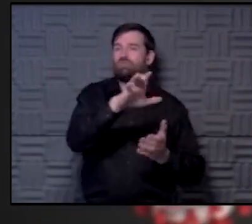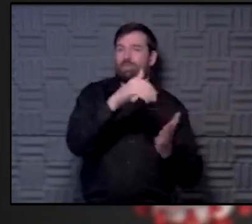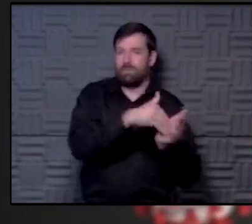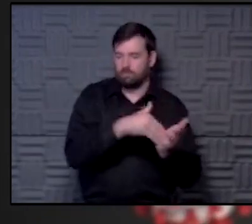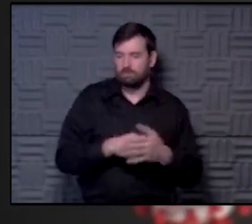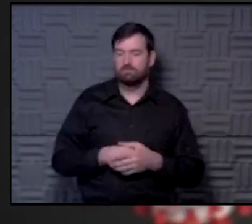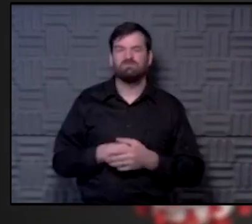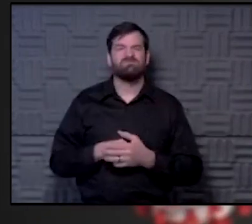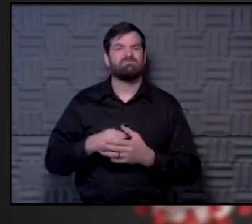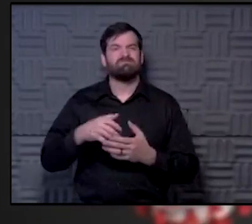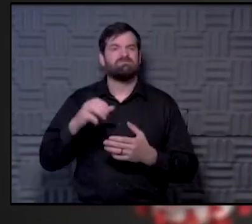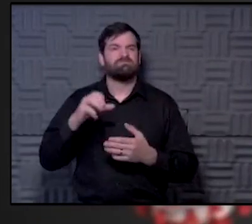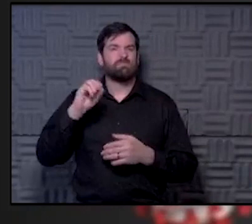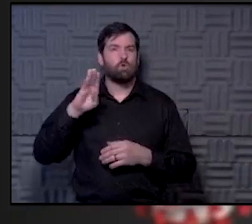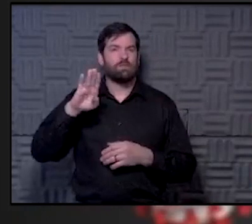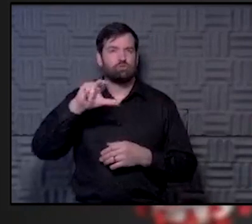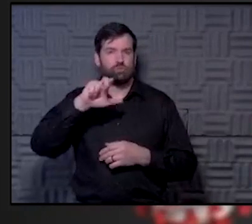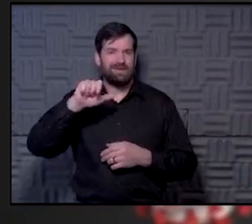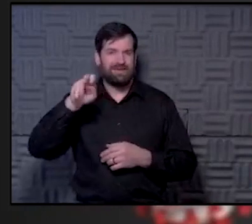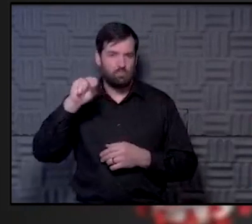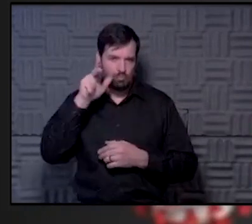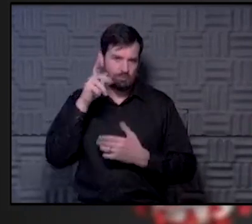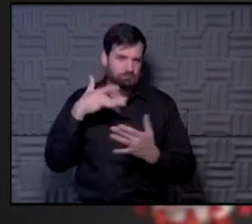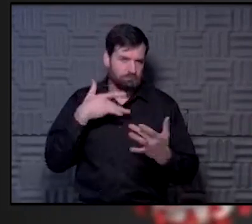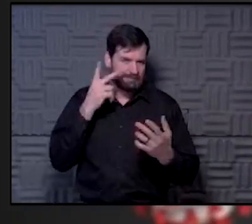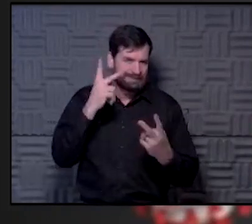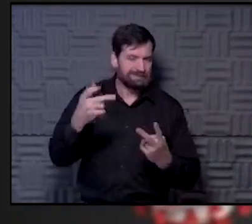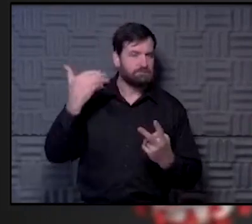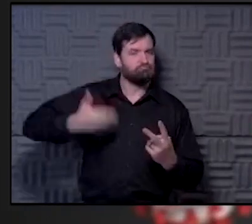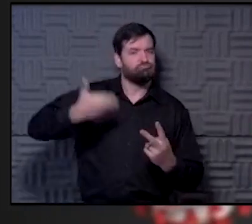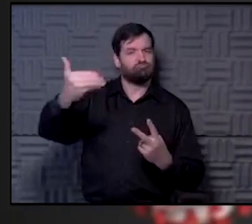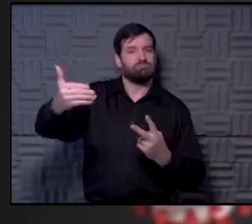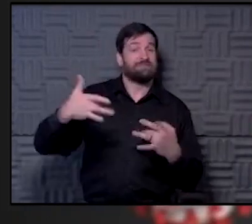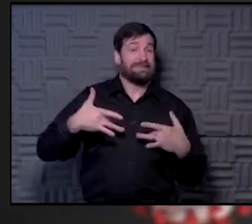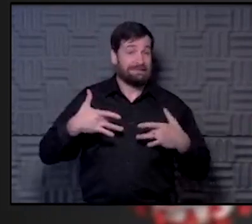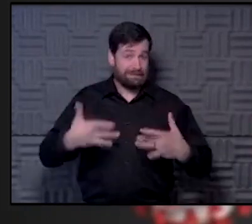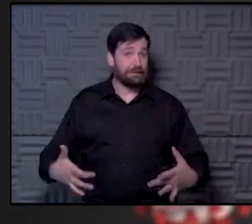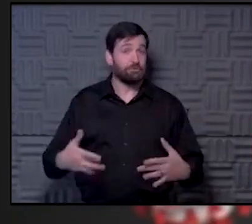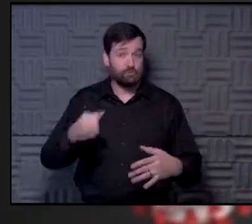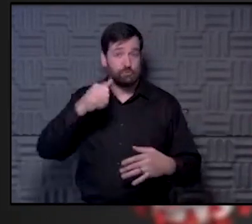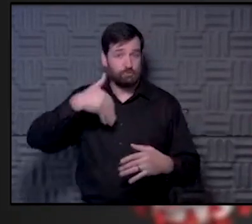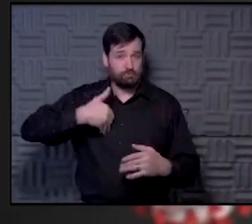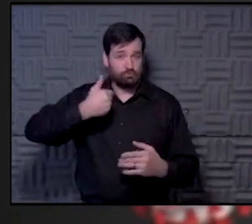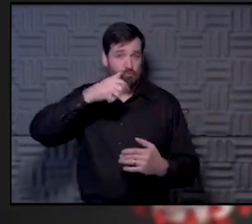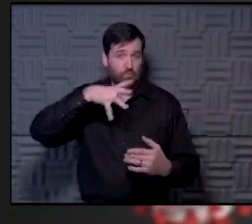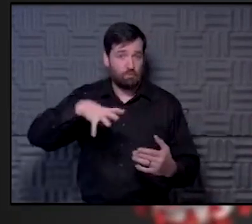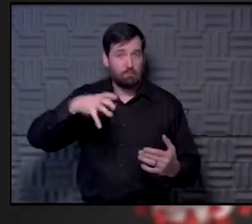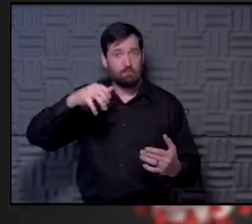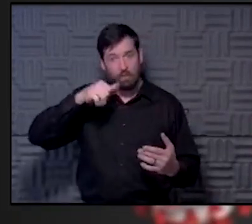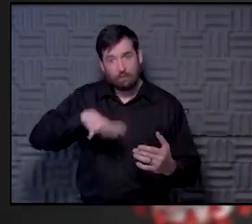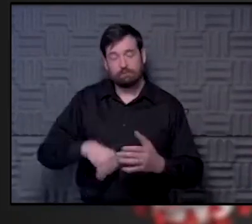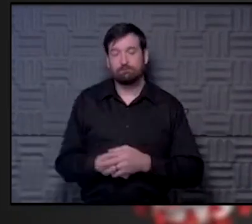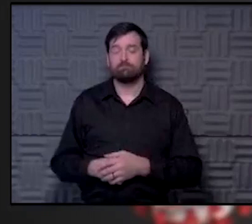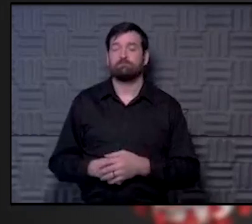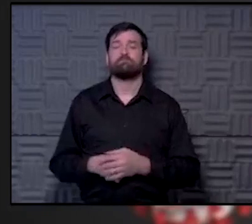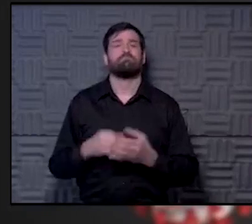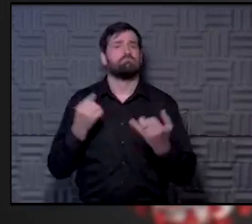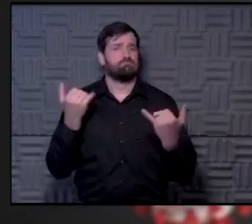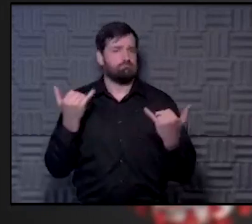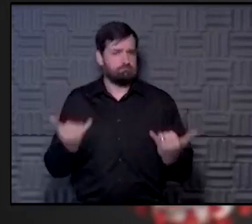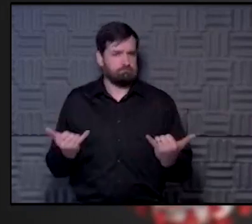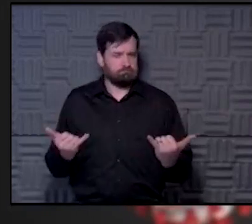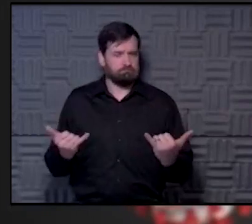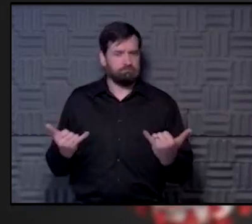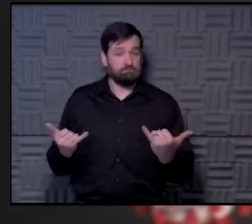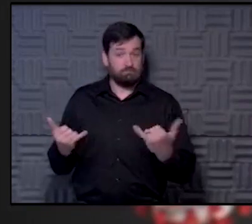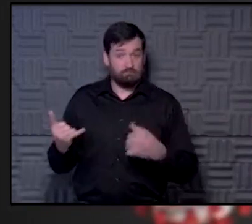the other risk factors, again, that skew towards younger people. The question is whether the rate is higher in people